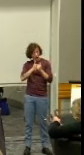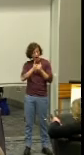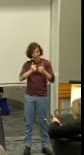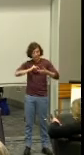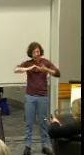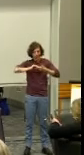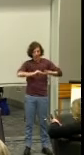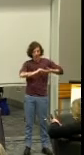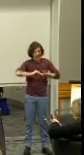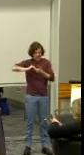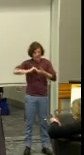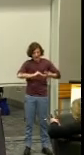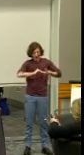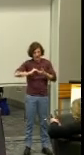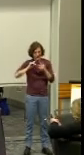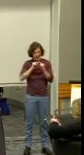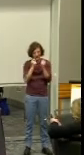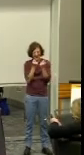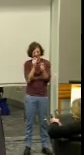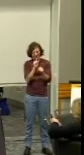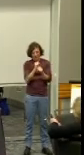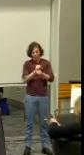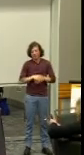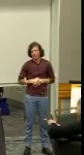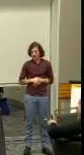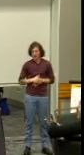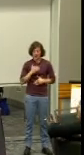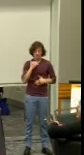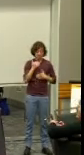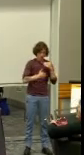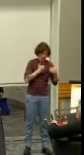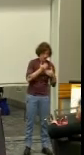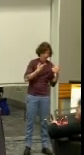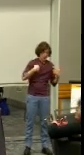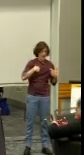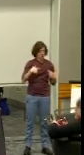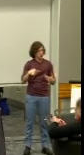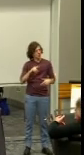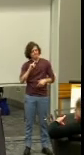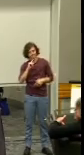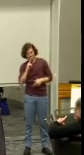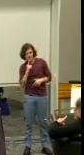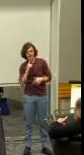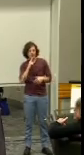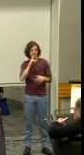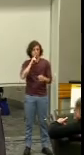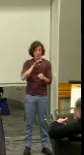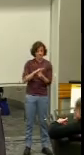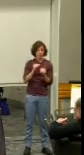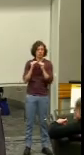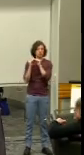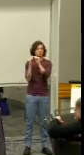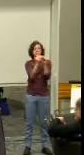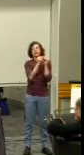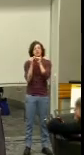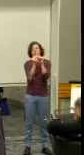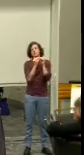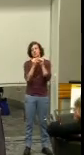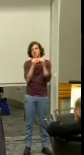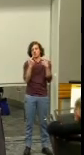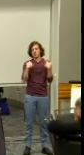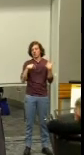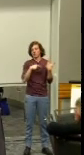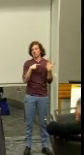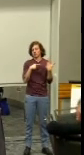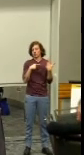integrated teamwork process, and highly committed to equity and inclusive in contracting and the consultants that we use as part of